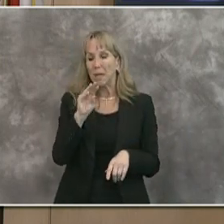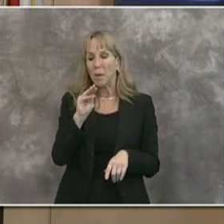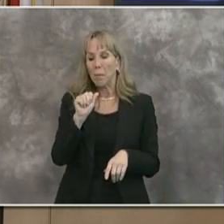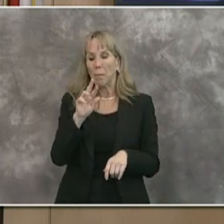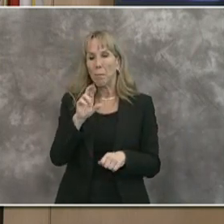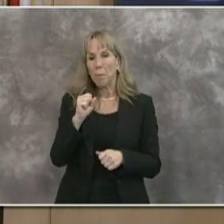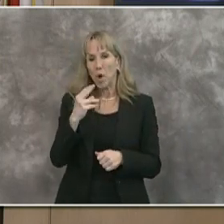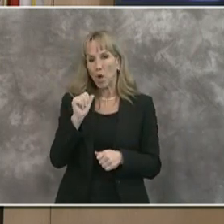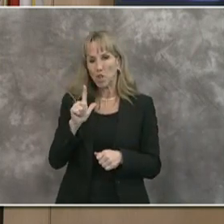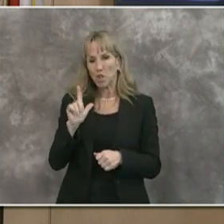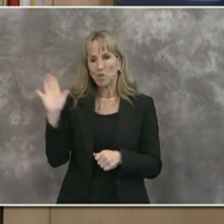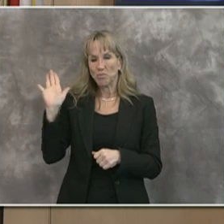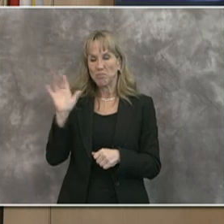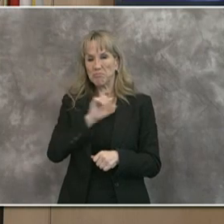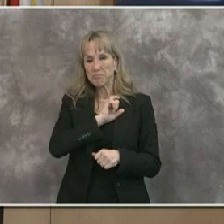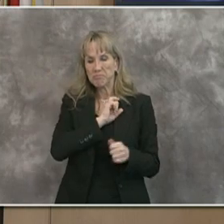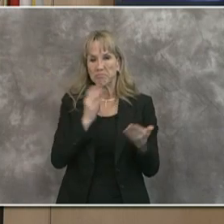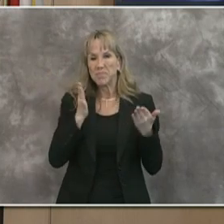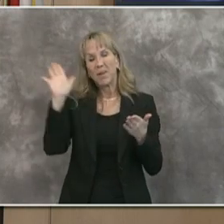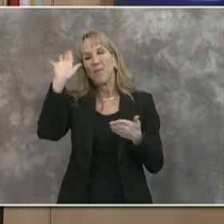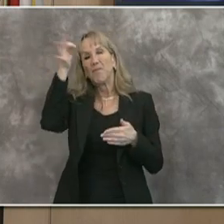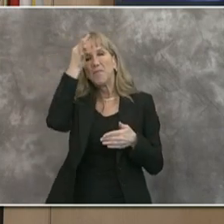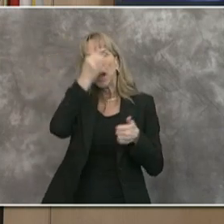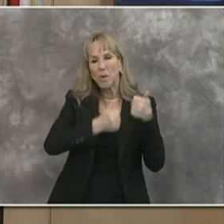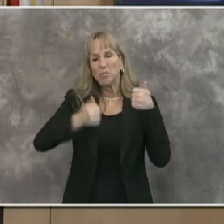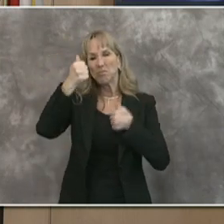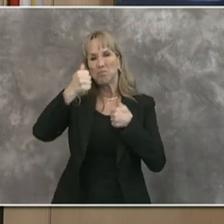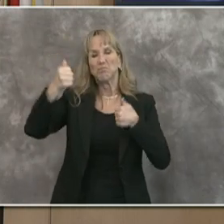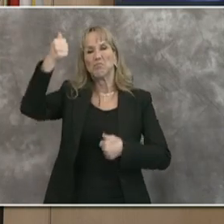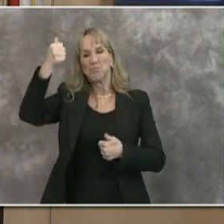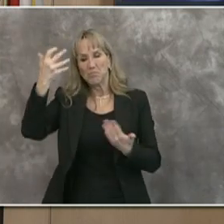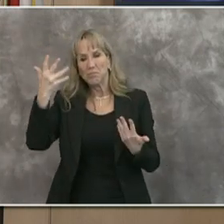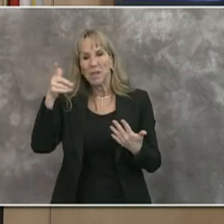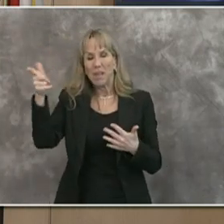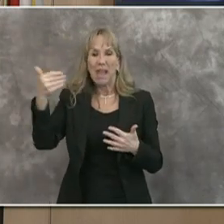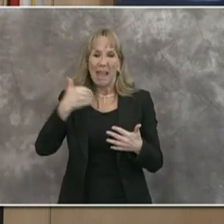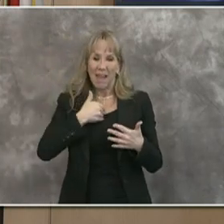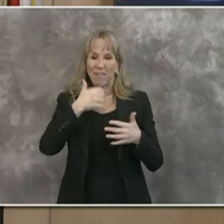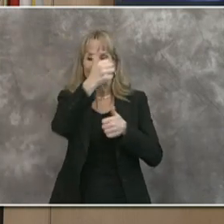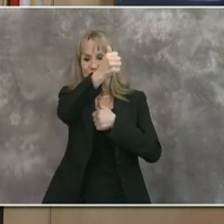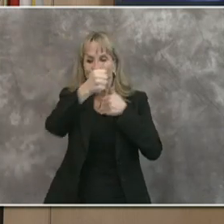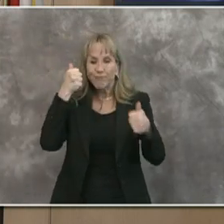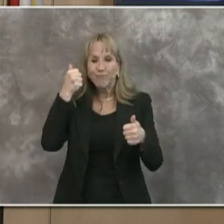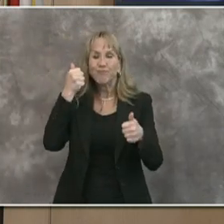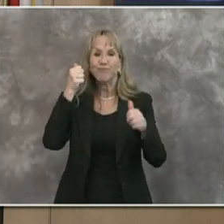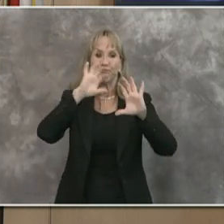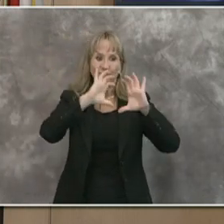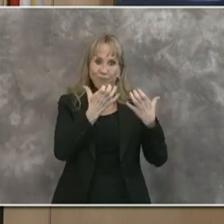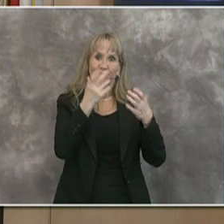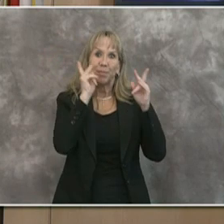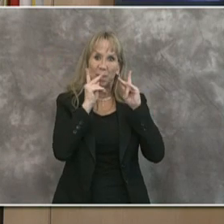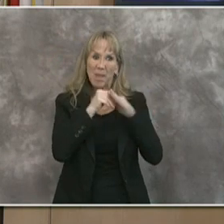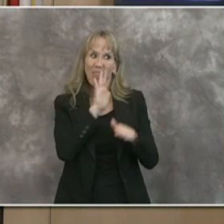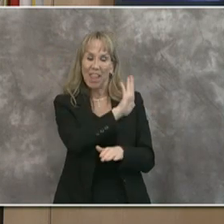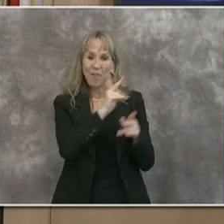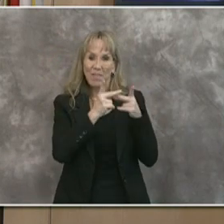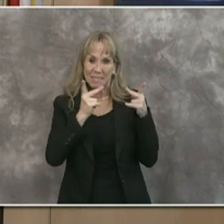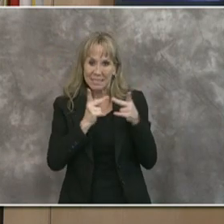the federal organizations that have detainees and prisoners at that